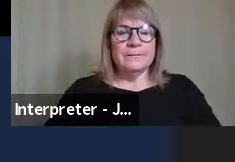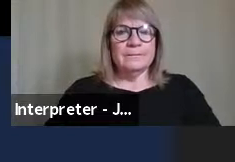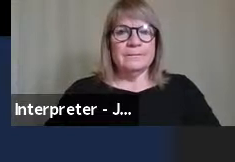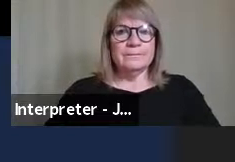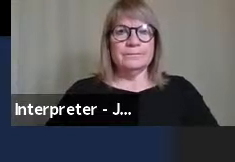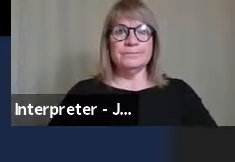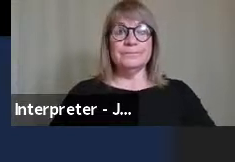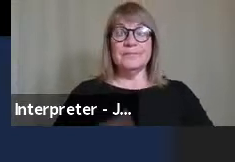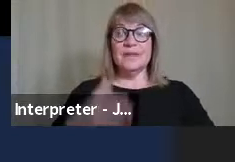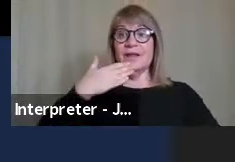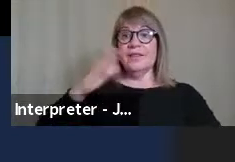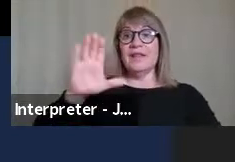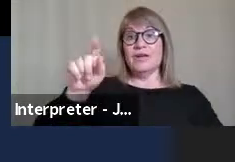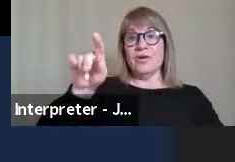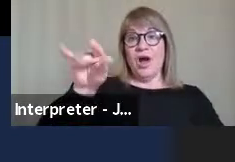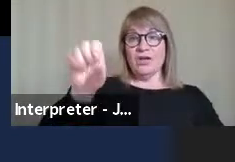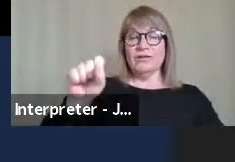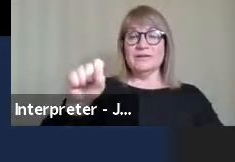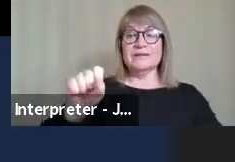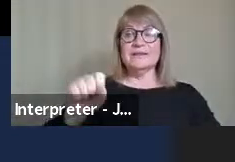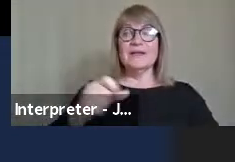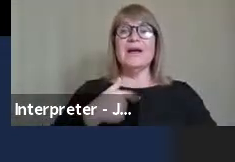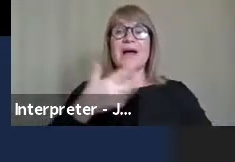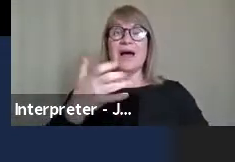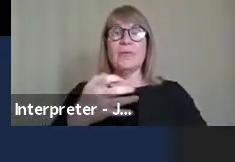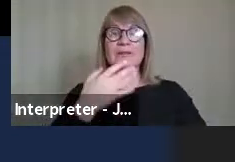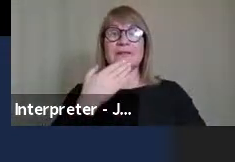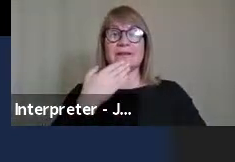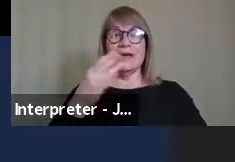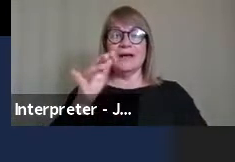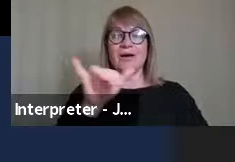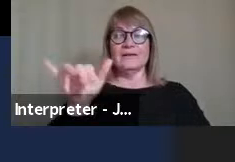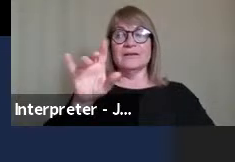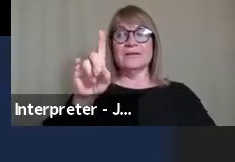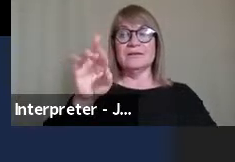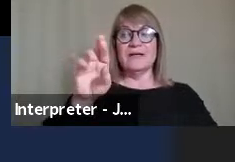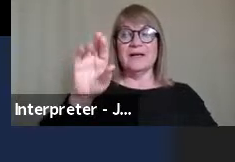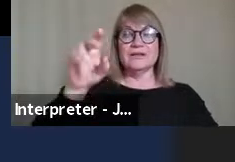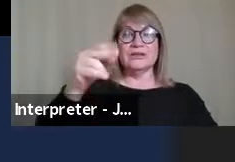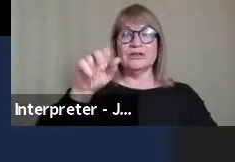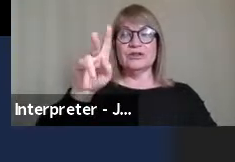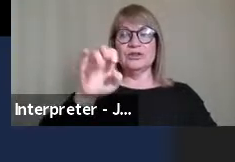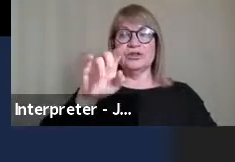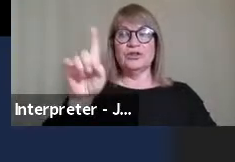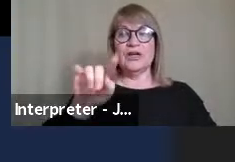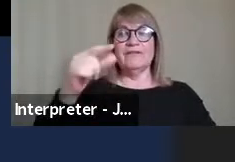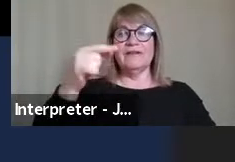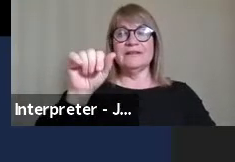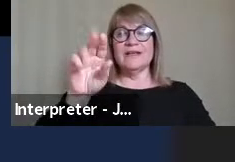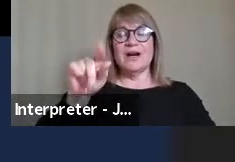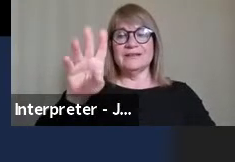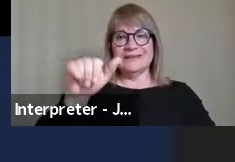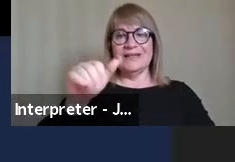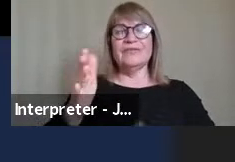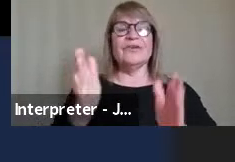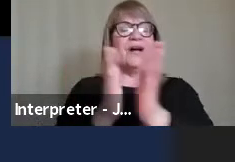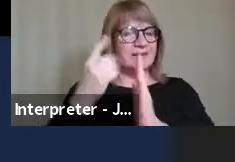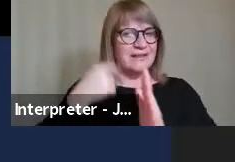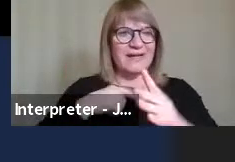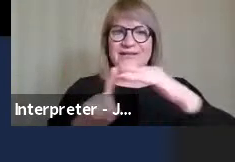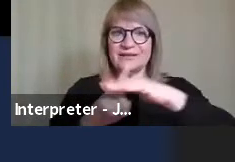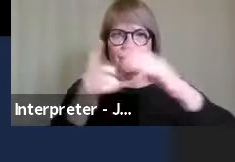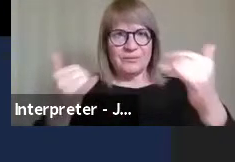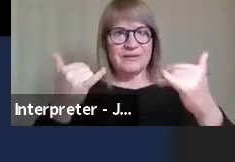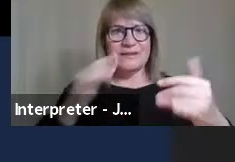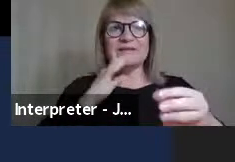um thank you carlos and i wanted to also thank you dr chavez garcia for asking us to be here and talk a little bit about the